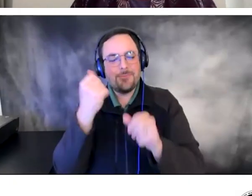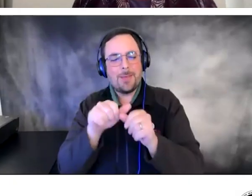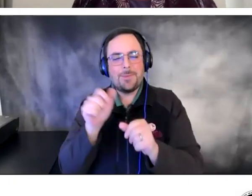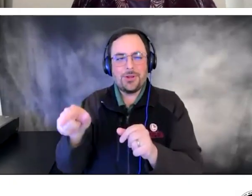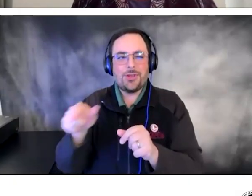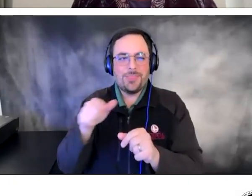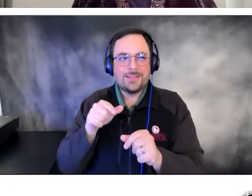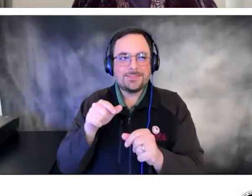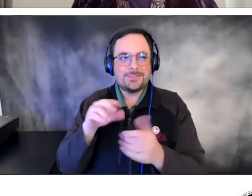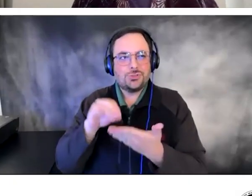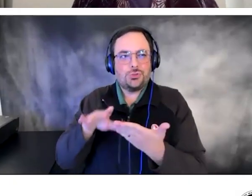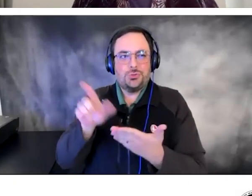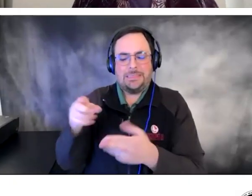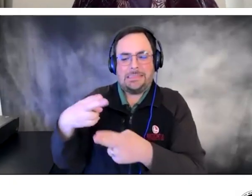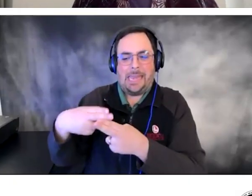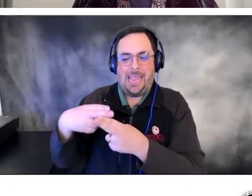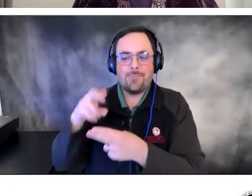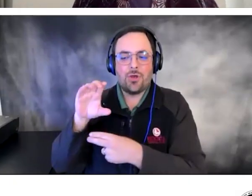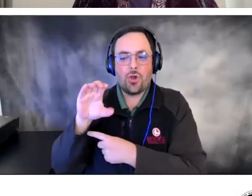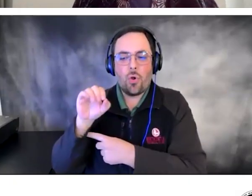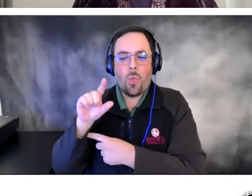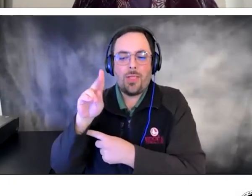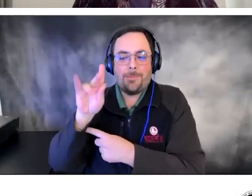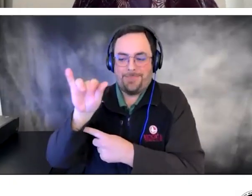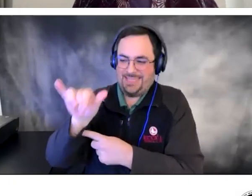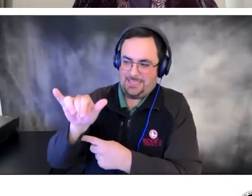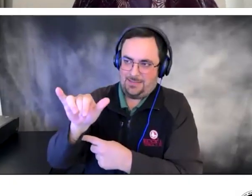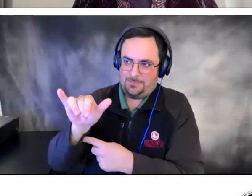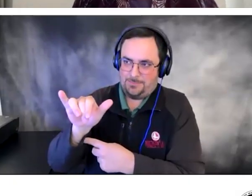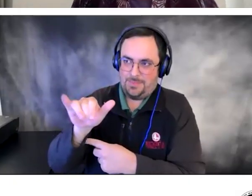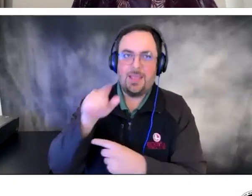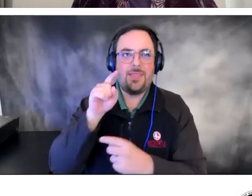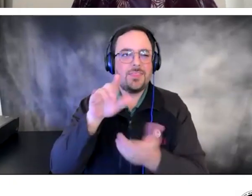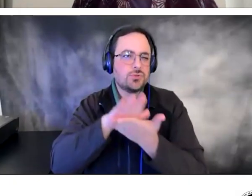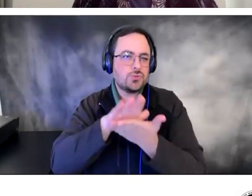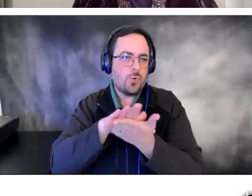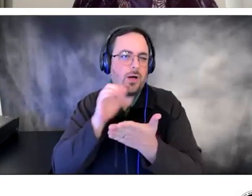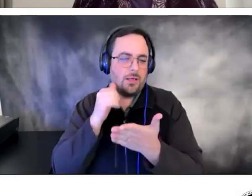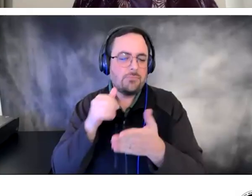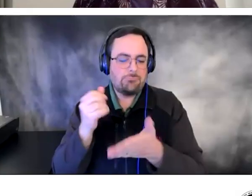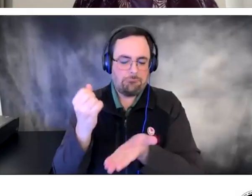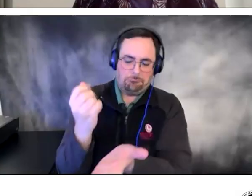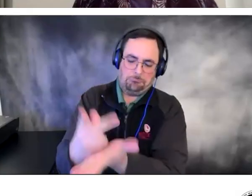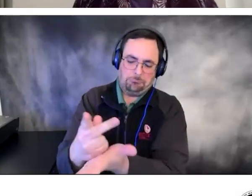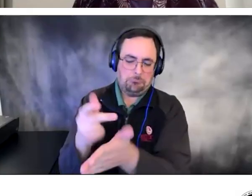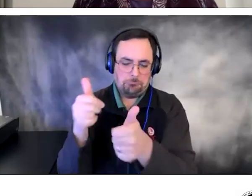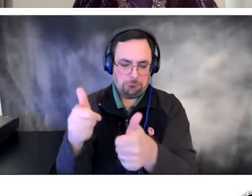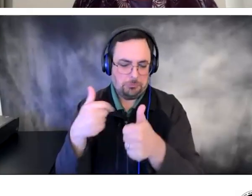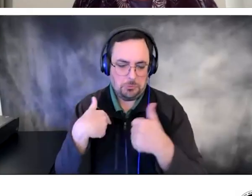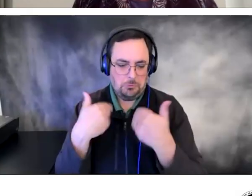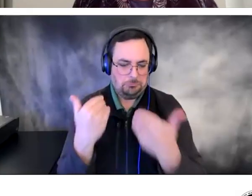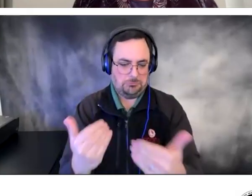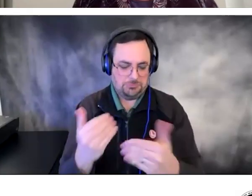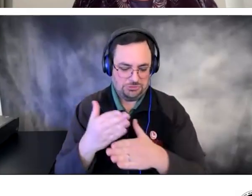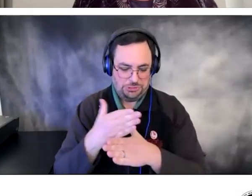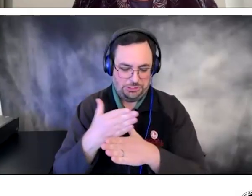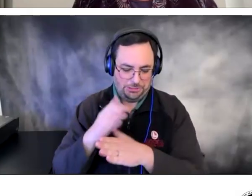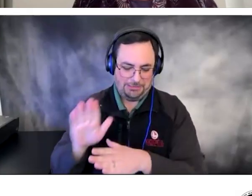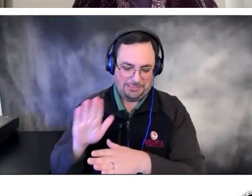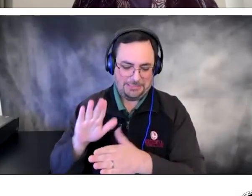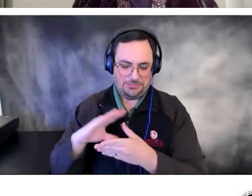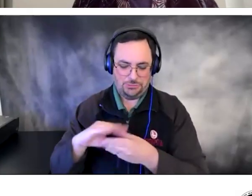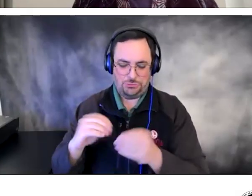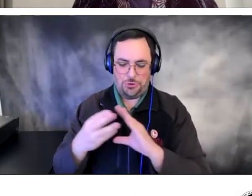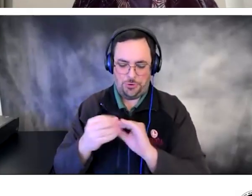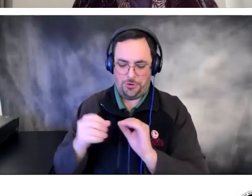his name. His name is Colby. And the school gave me permission, a very famous school gave me permission to share his story as